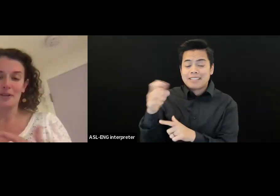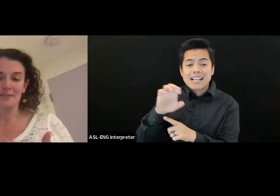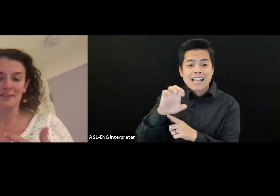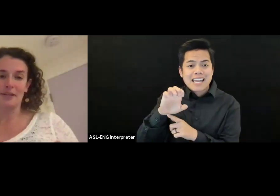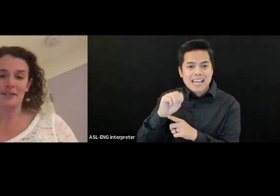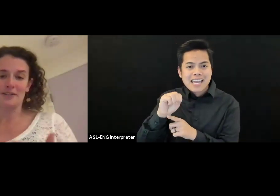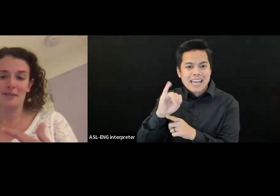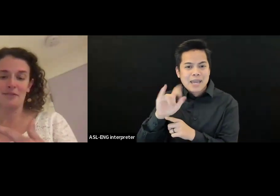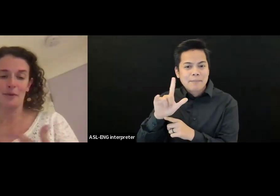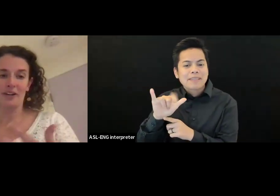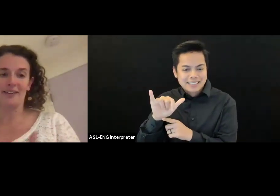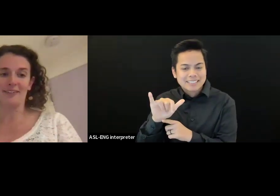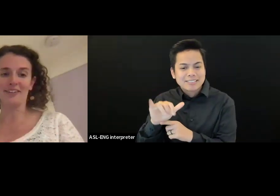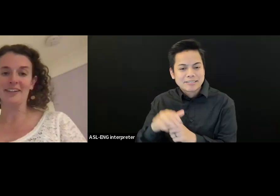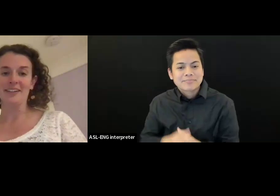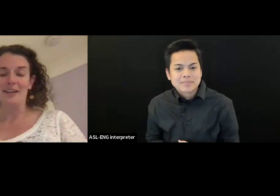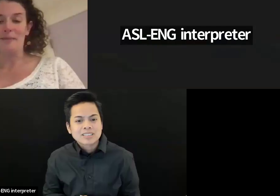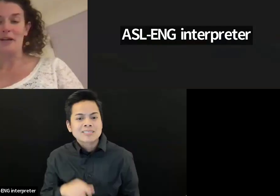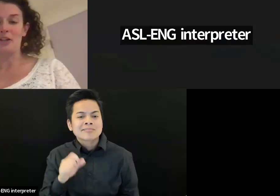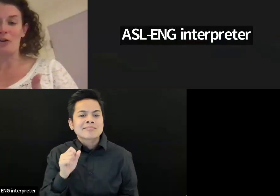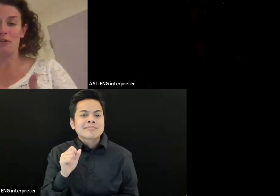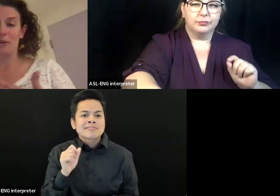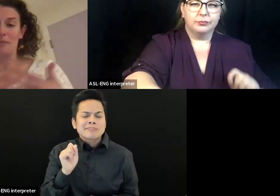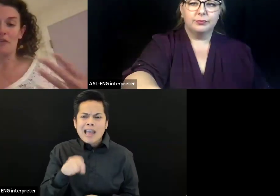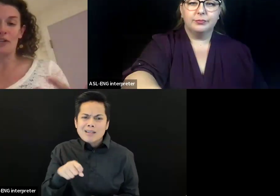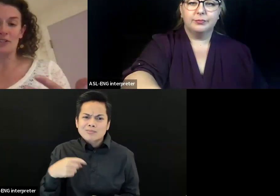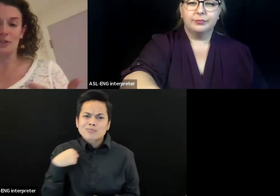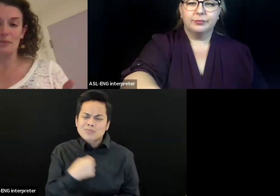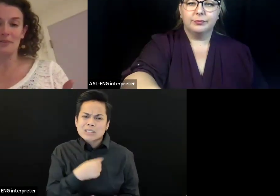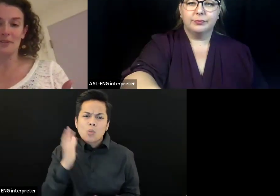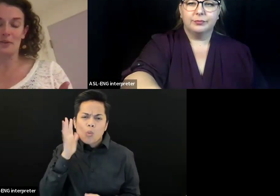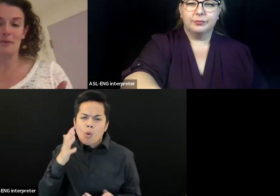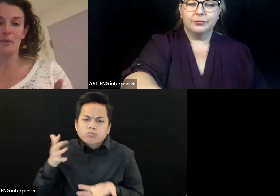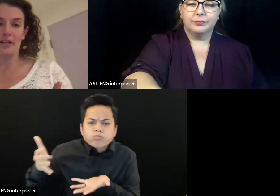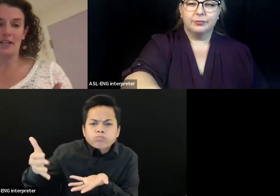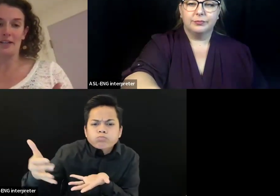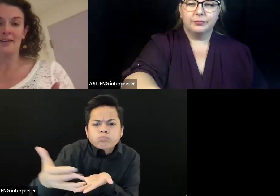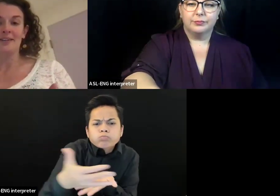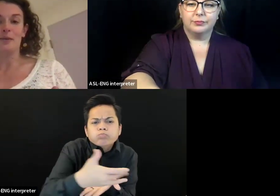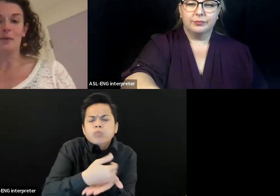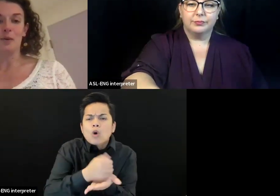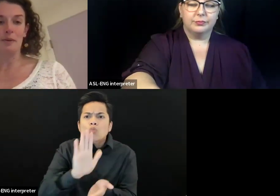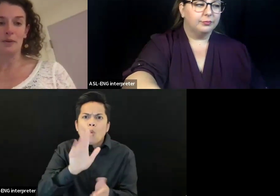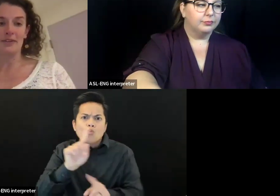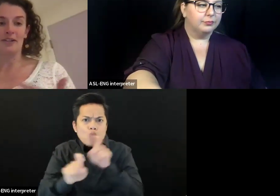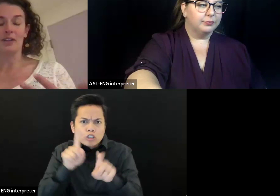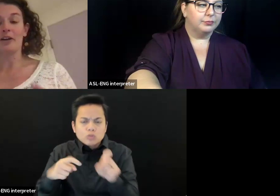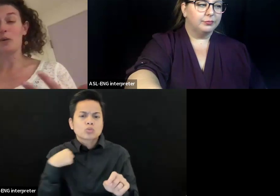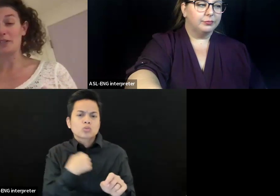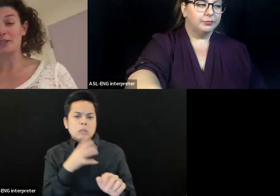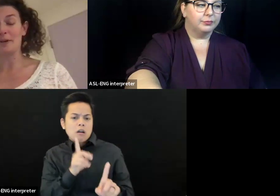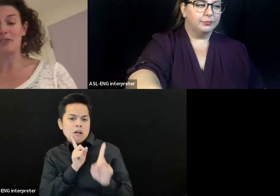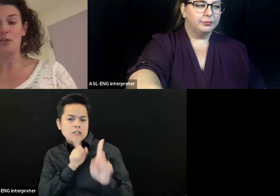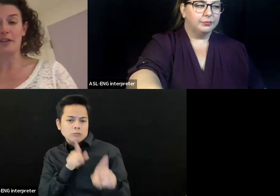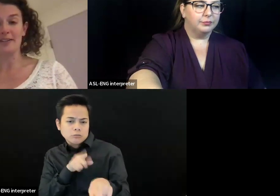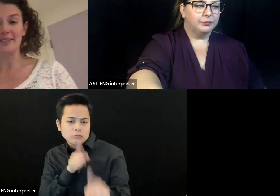just a moment and making time for more dialogue. I know from the focus groups that we've been running that we'll be receiving a lot